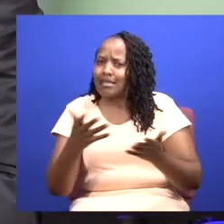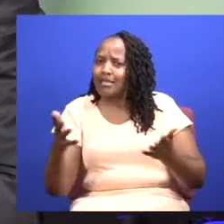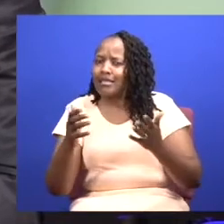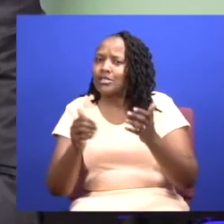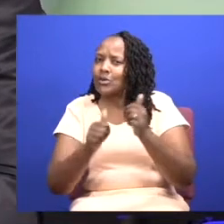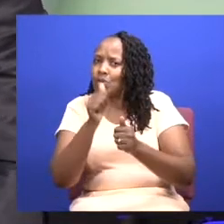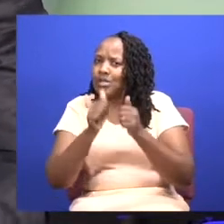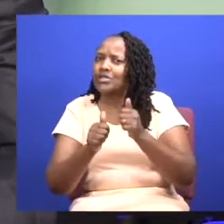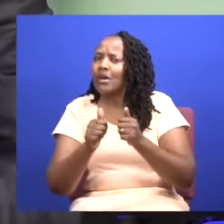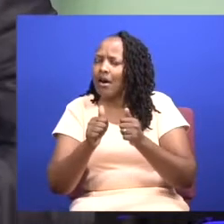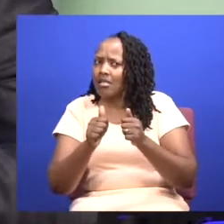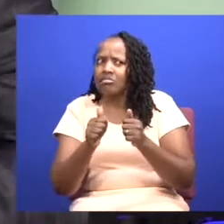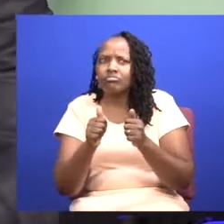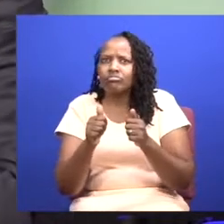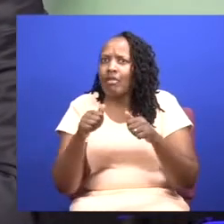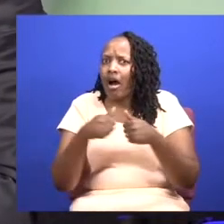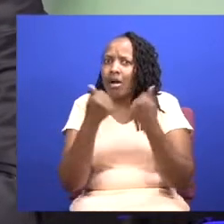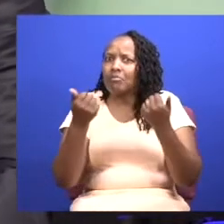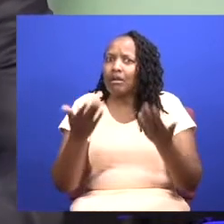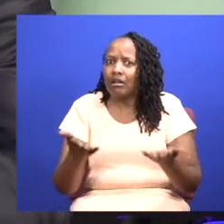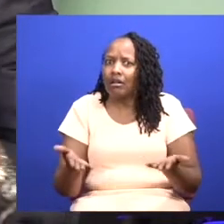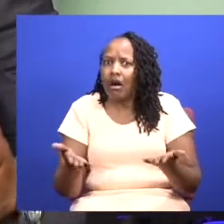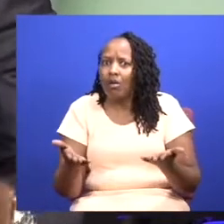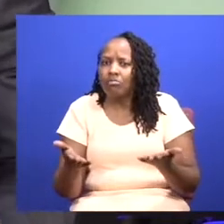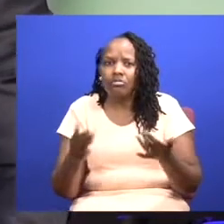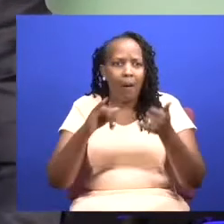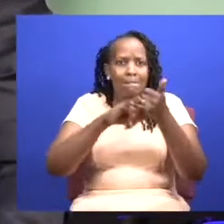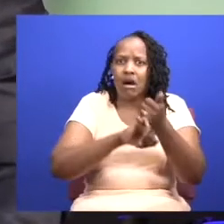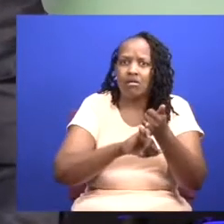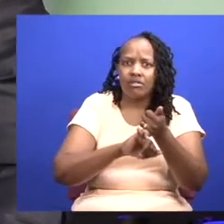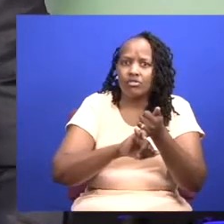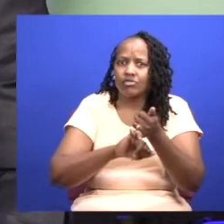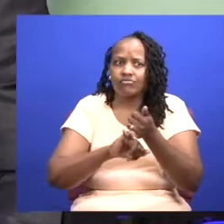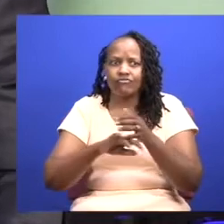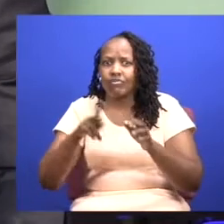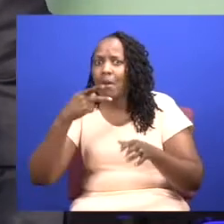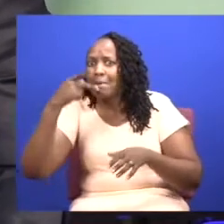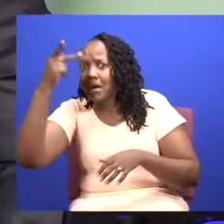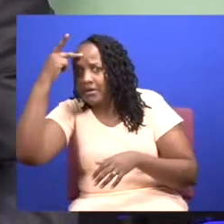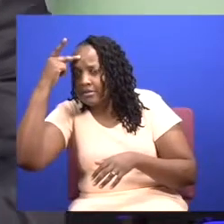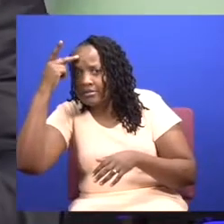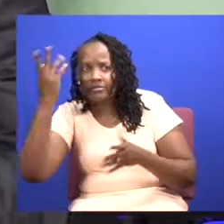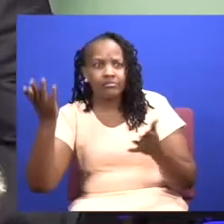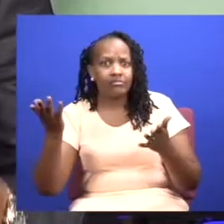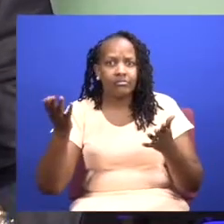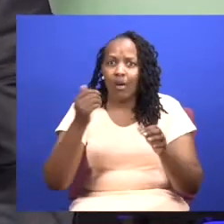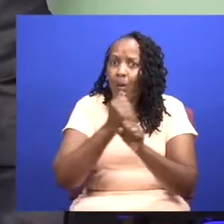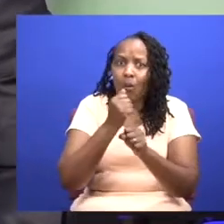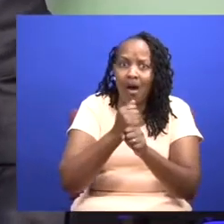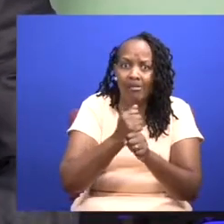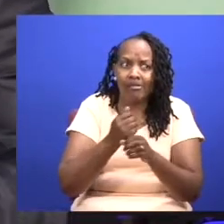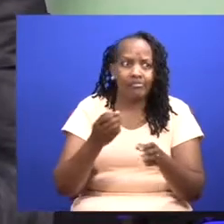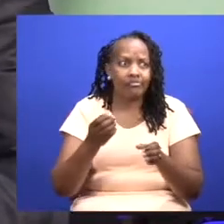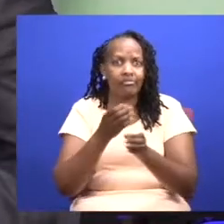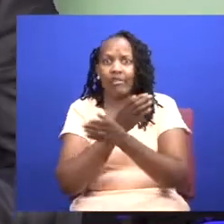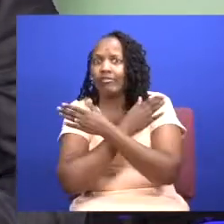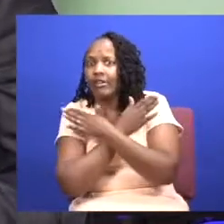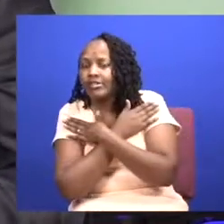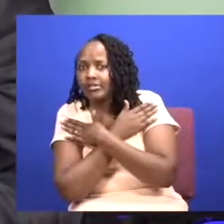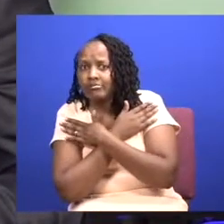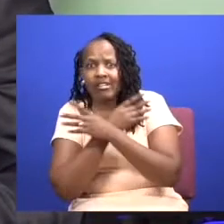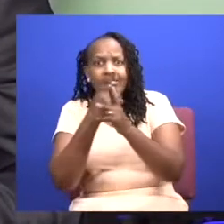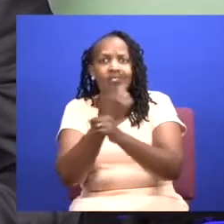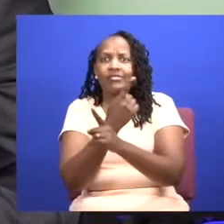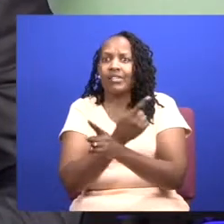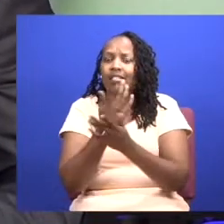you know, are day to day. Amen. About marriage, about parenting, about working, wonderful, you know, about friendship,